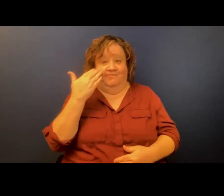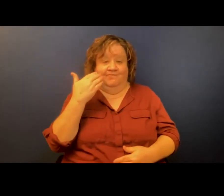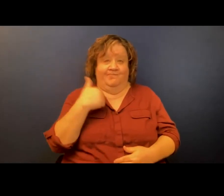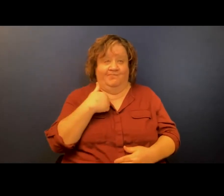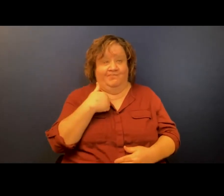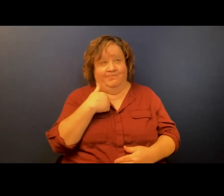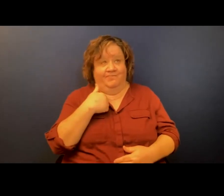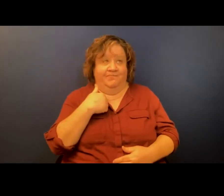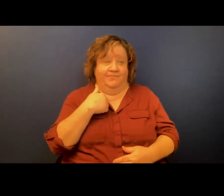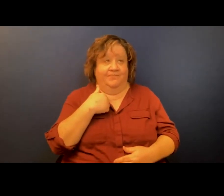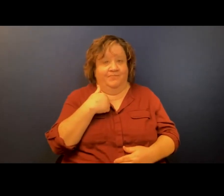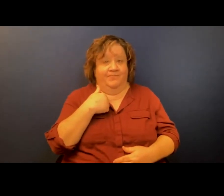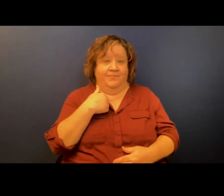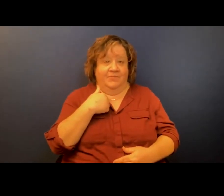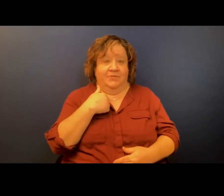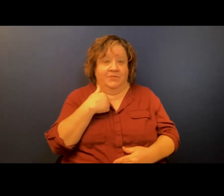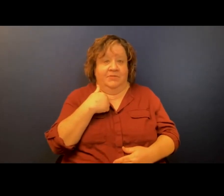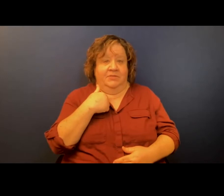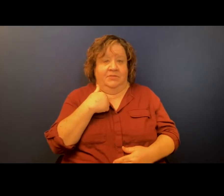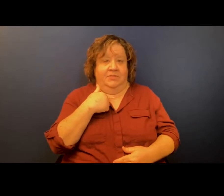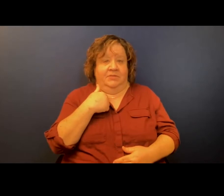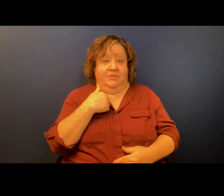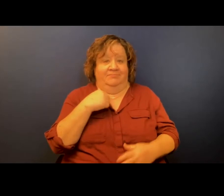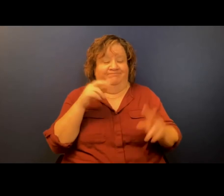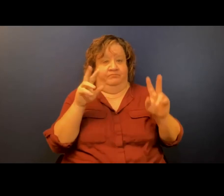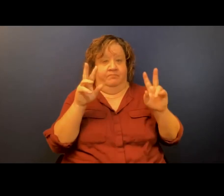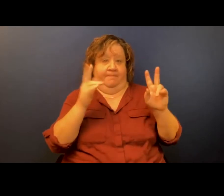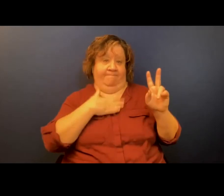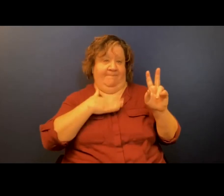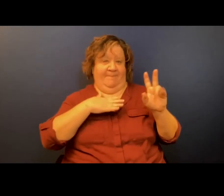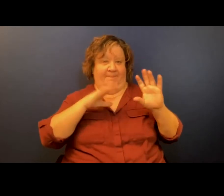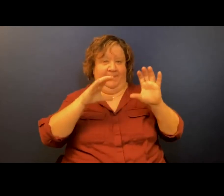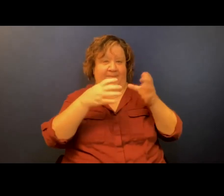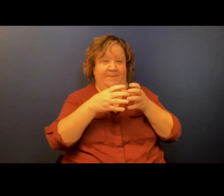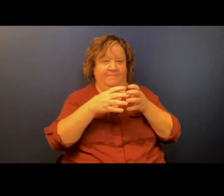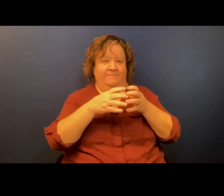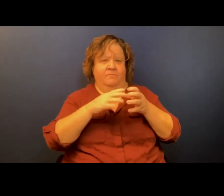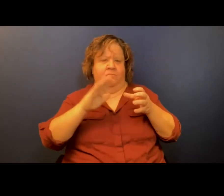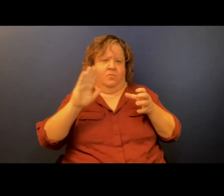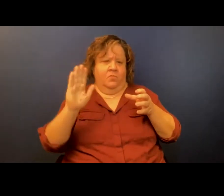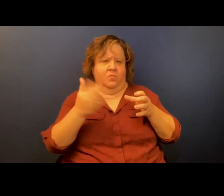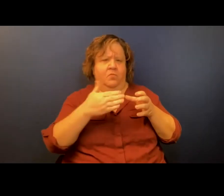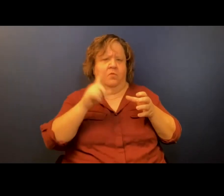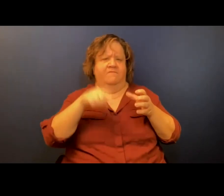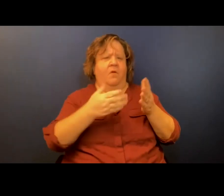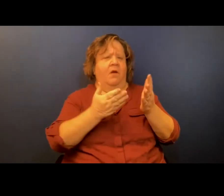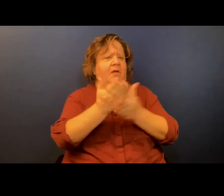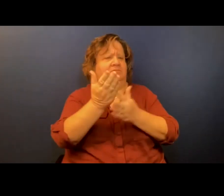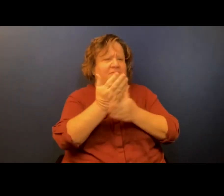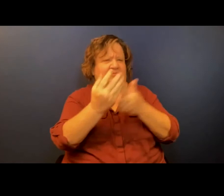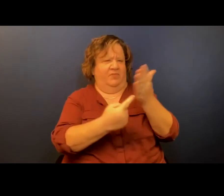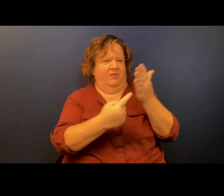technology that I spoke about here on behalf of my employer, I can tell you